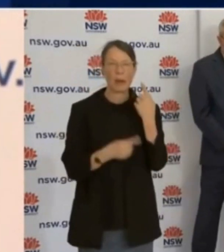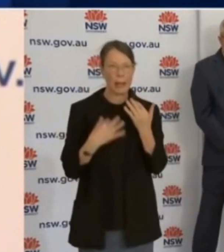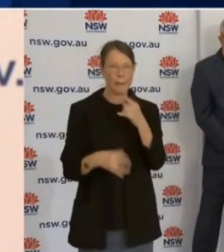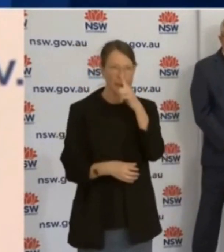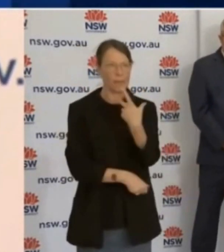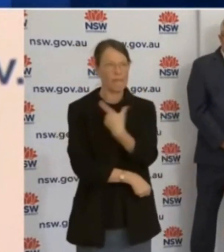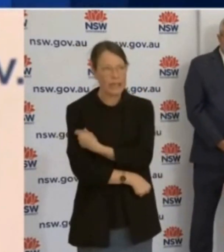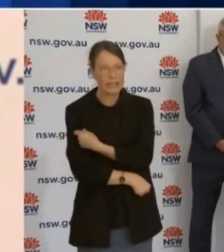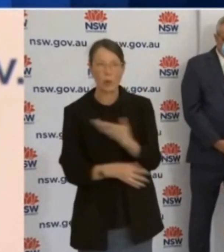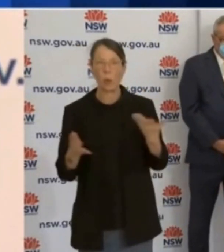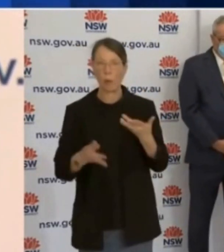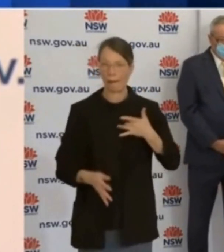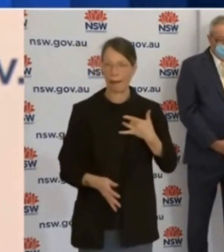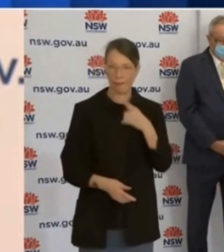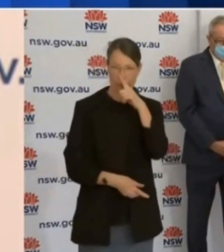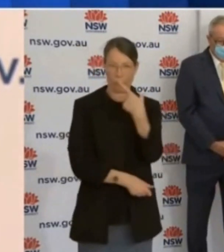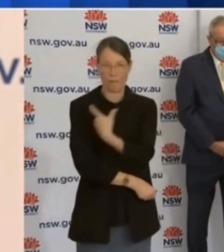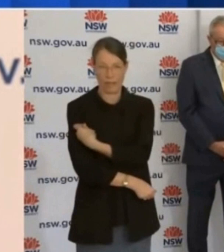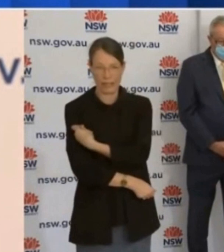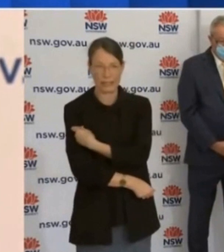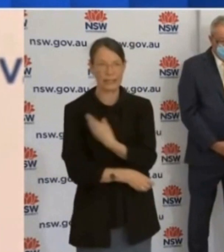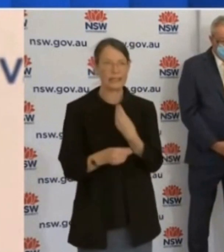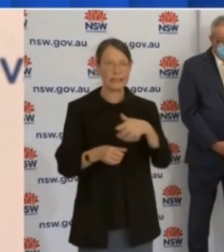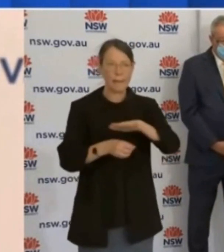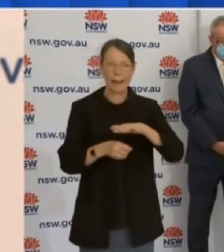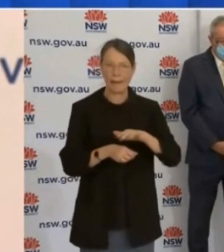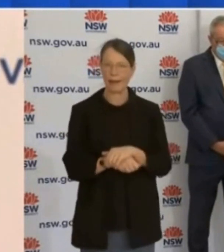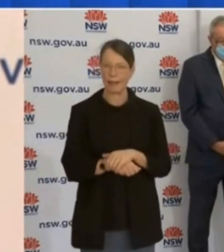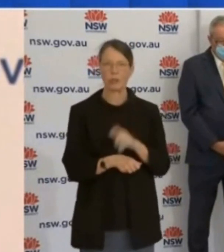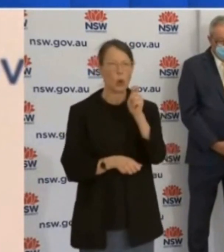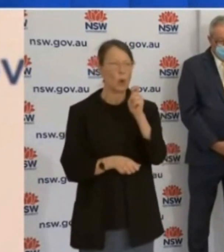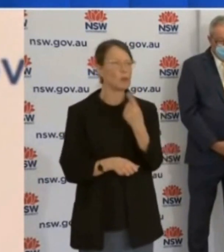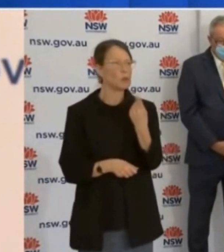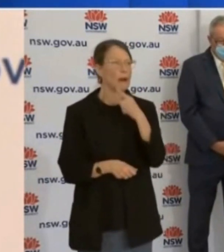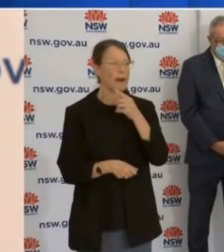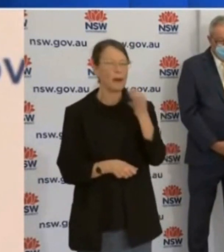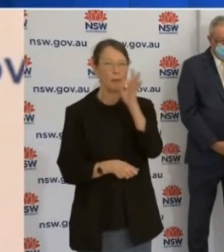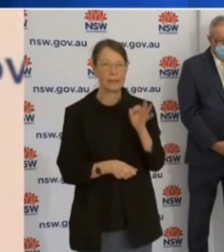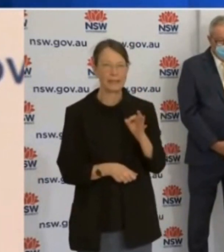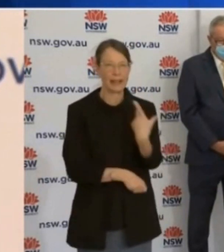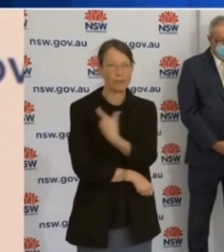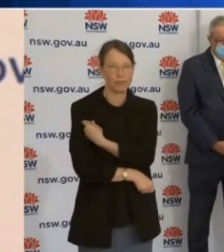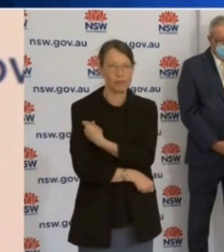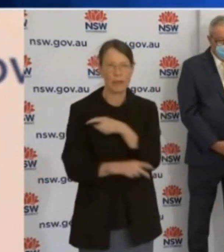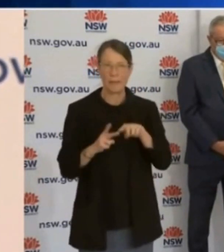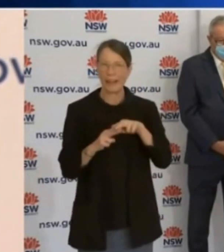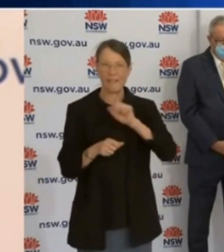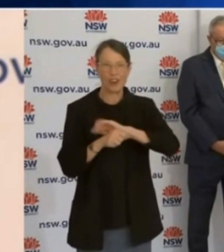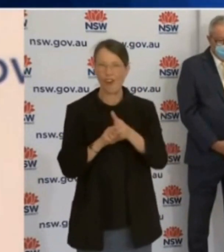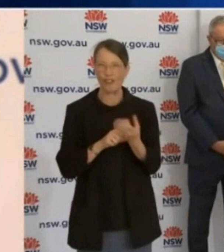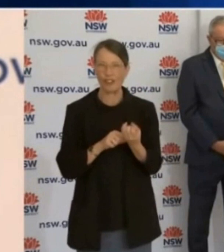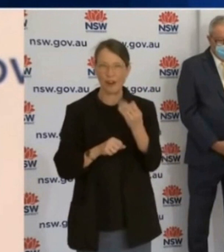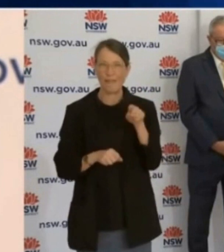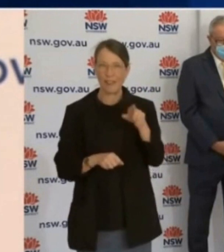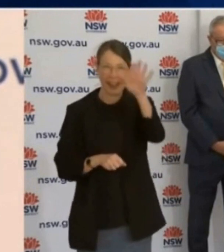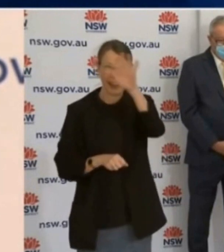vaccination rates are. Some suburbs have nearly 100% vaccination. But if the virus isn't circulating in that community, obviously we're